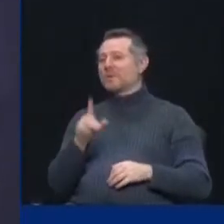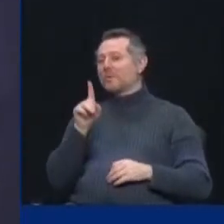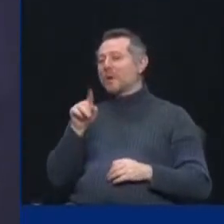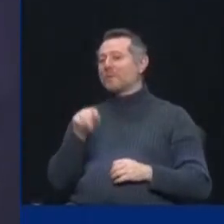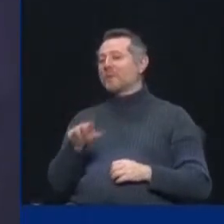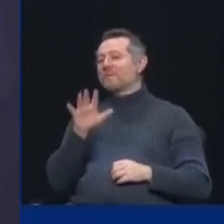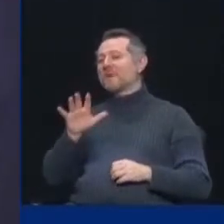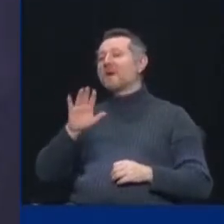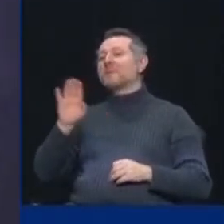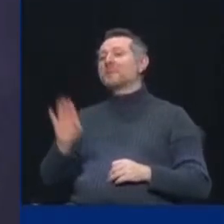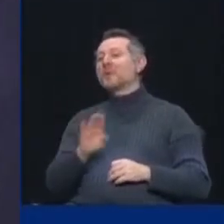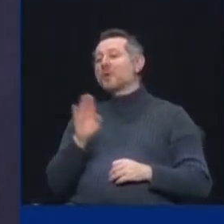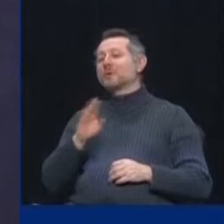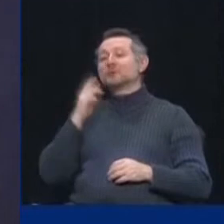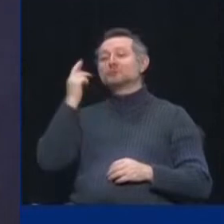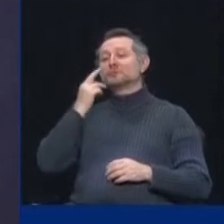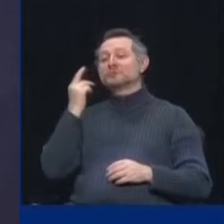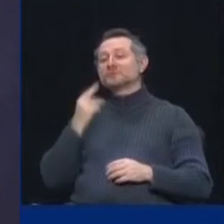billion,